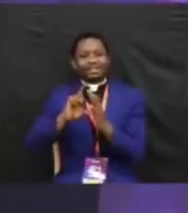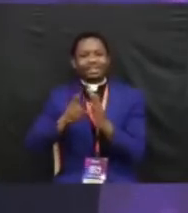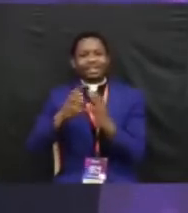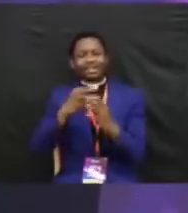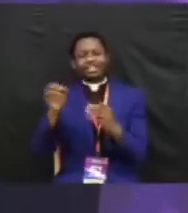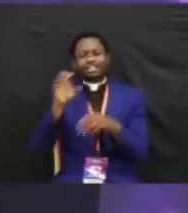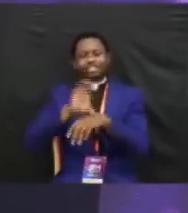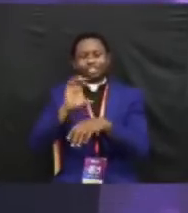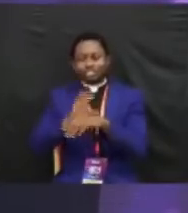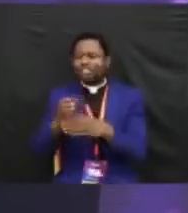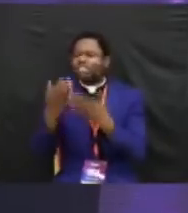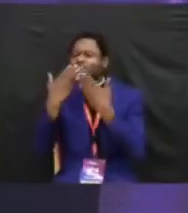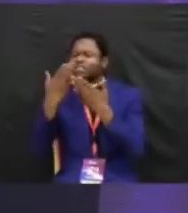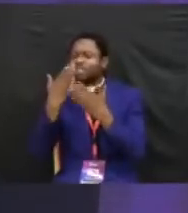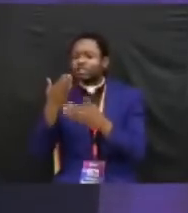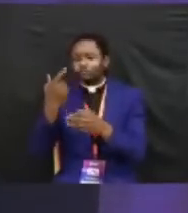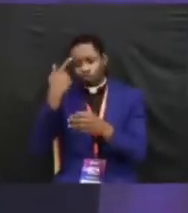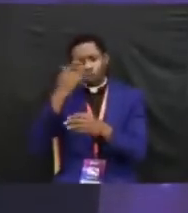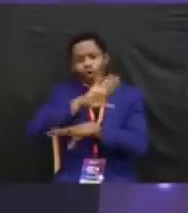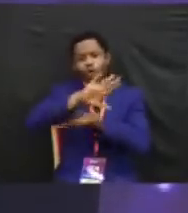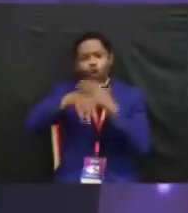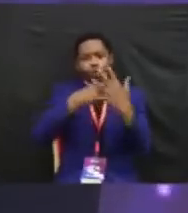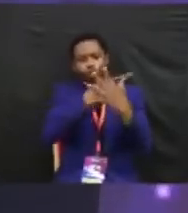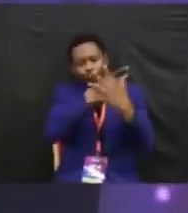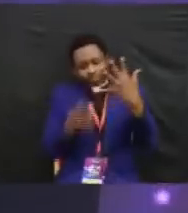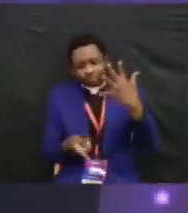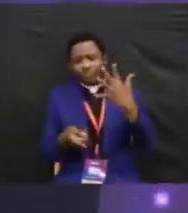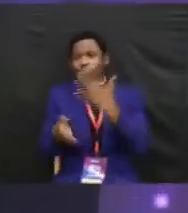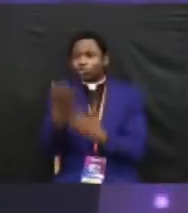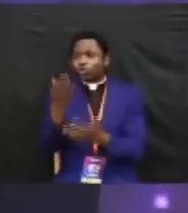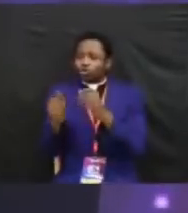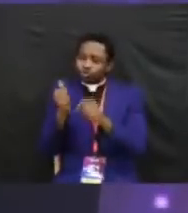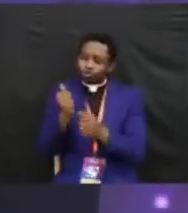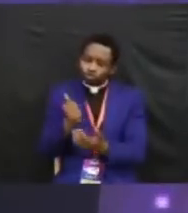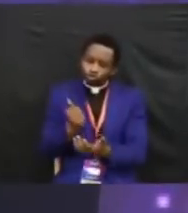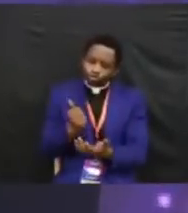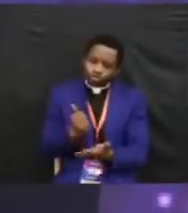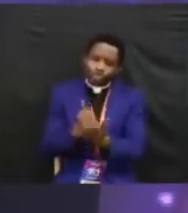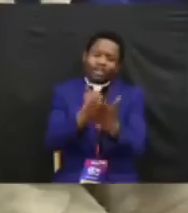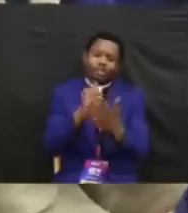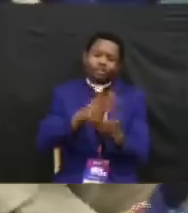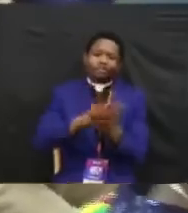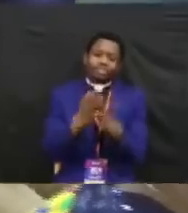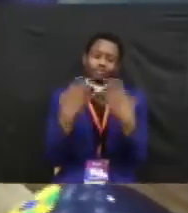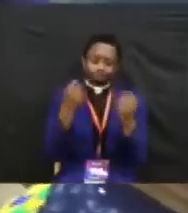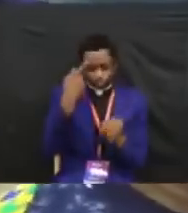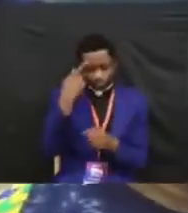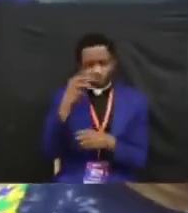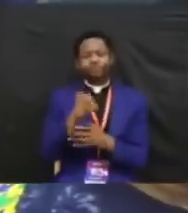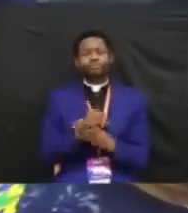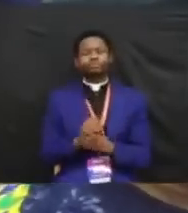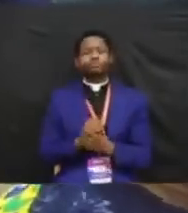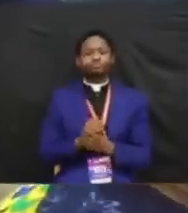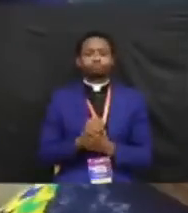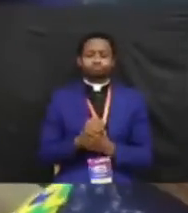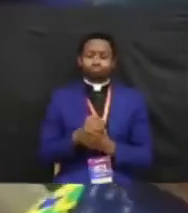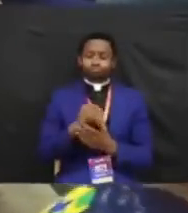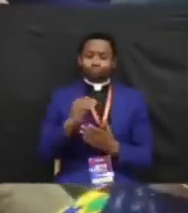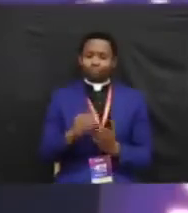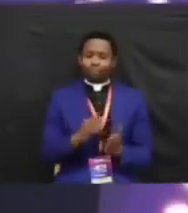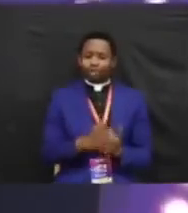May God continue to be their strength and prosperity. Now to the state of the church address